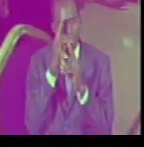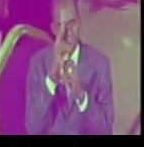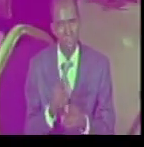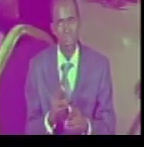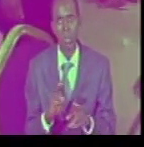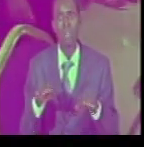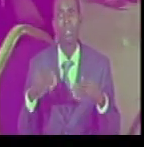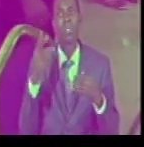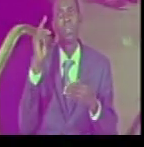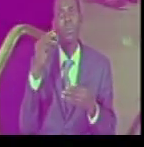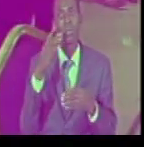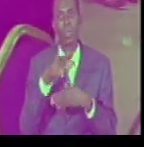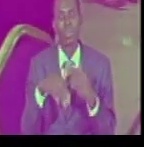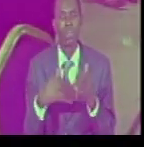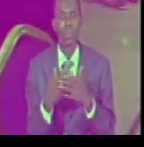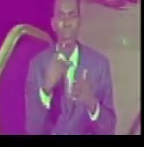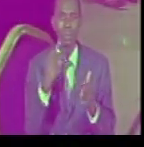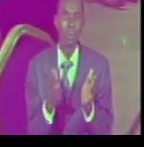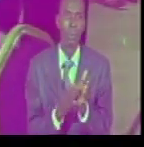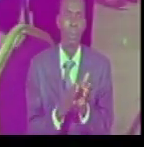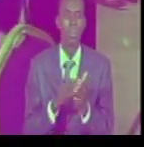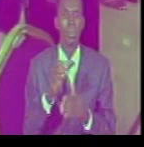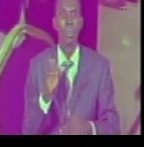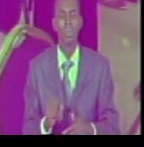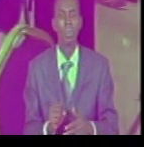God the adoration.